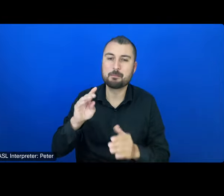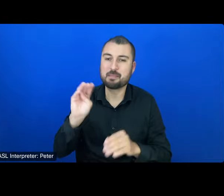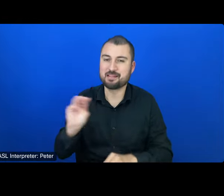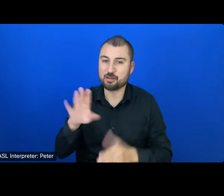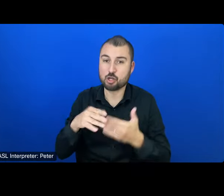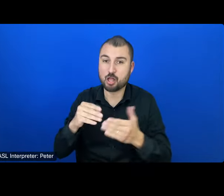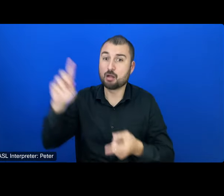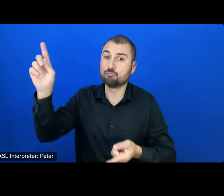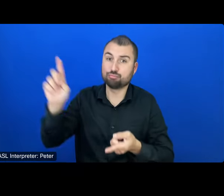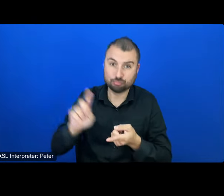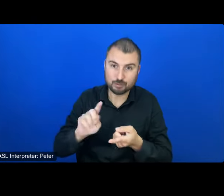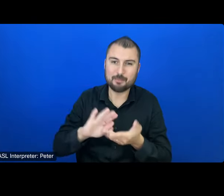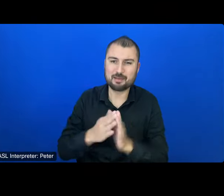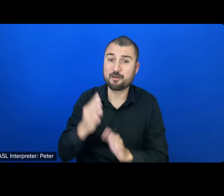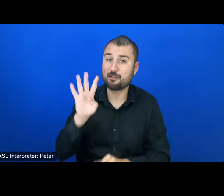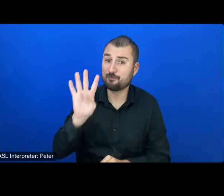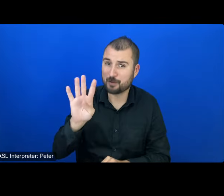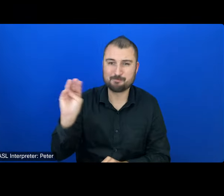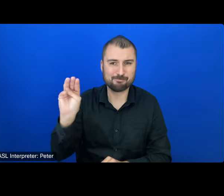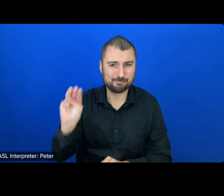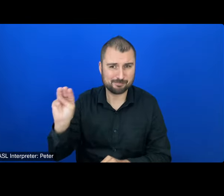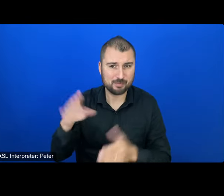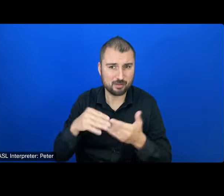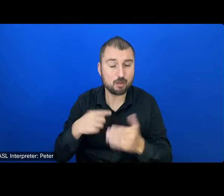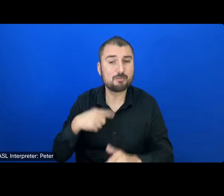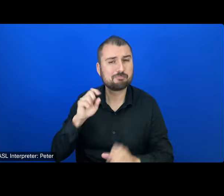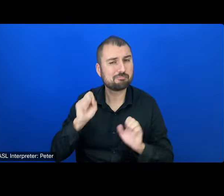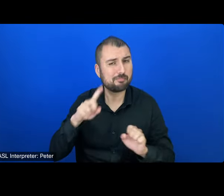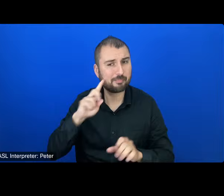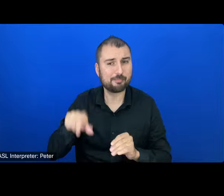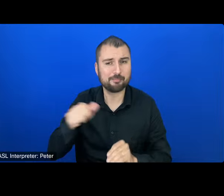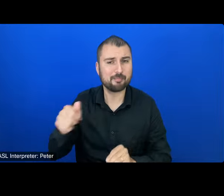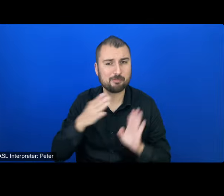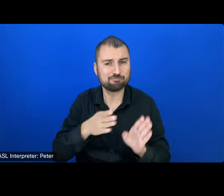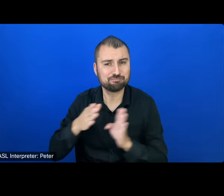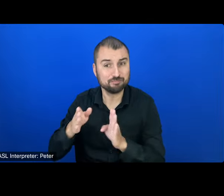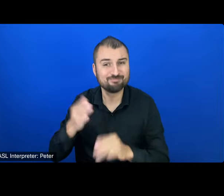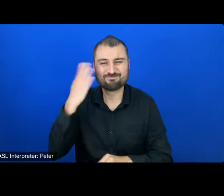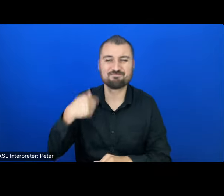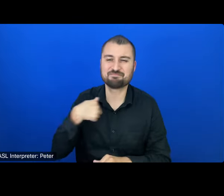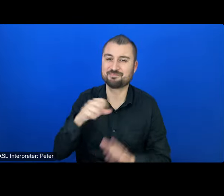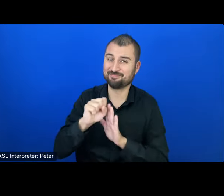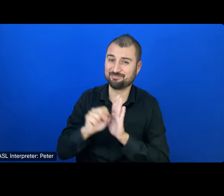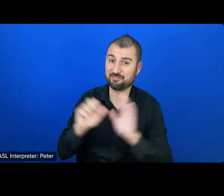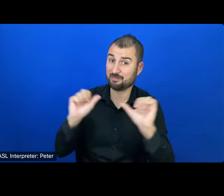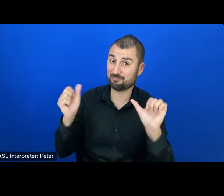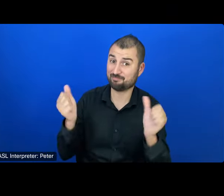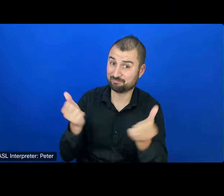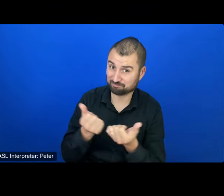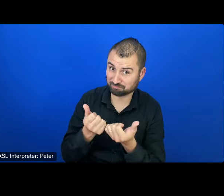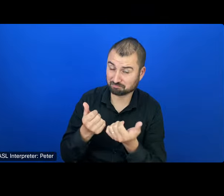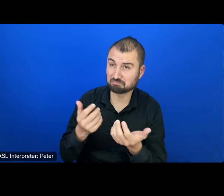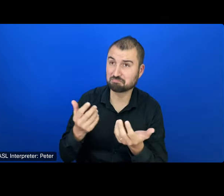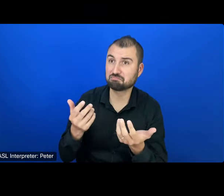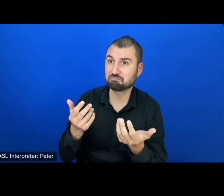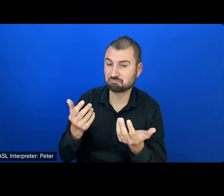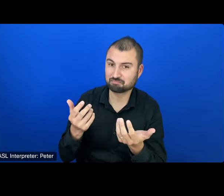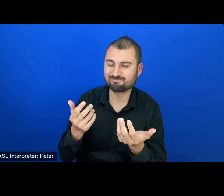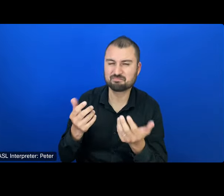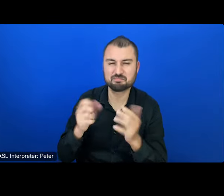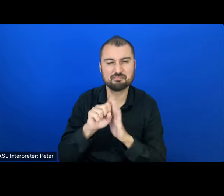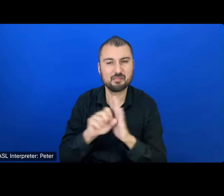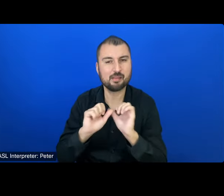$4 million, and we can think of other ways. I would just know, you know, we as a state agency, state